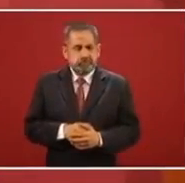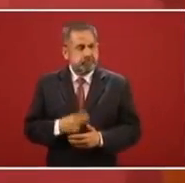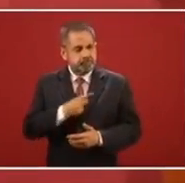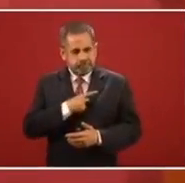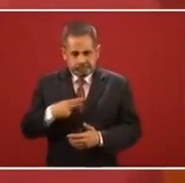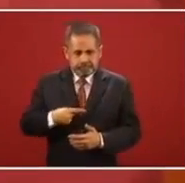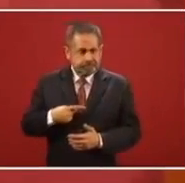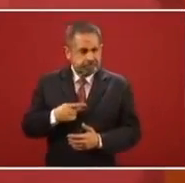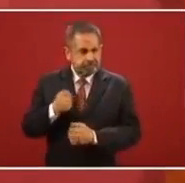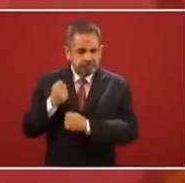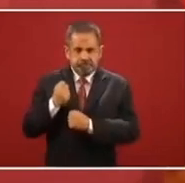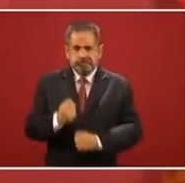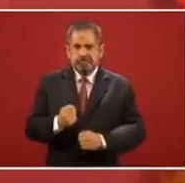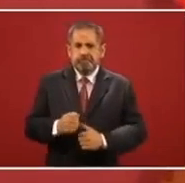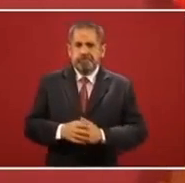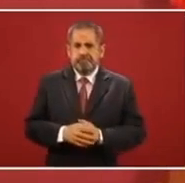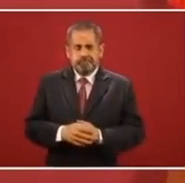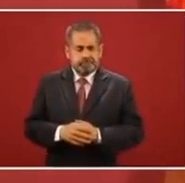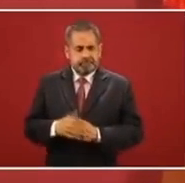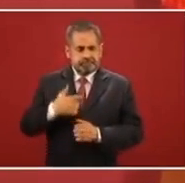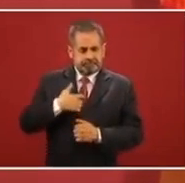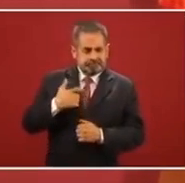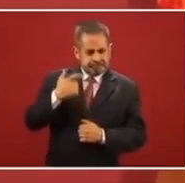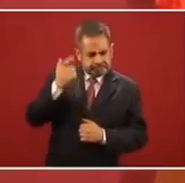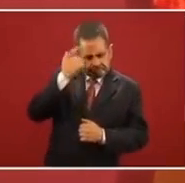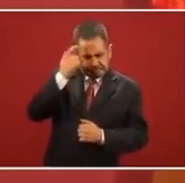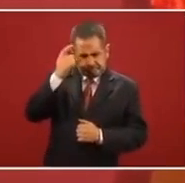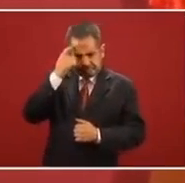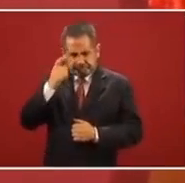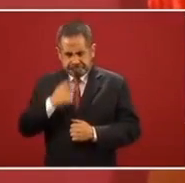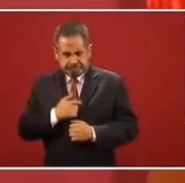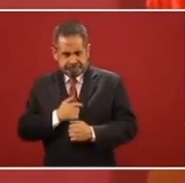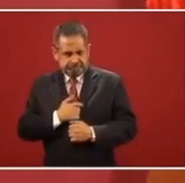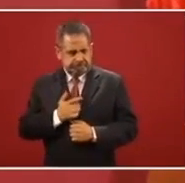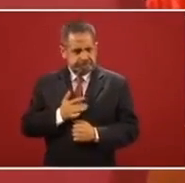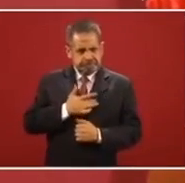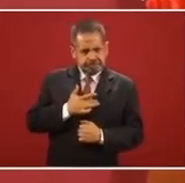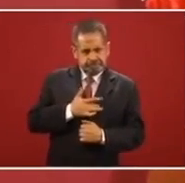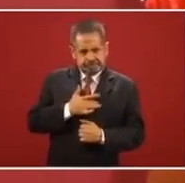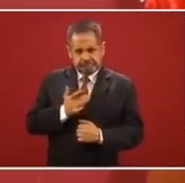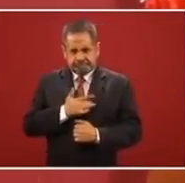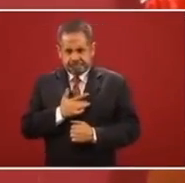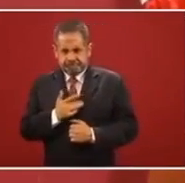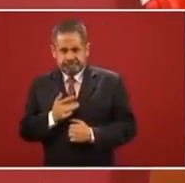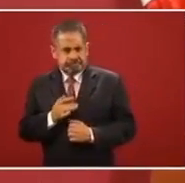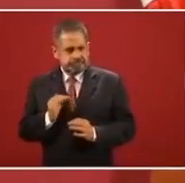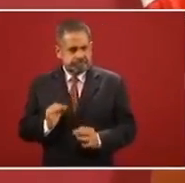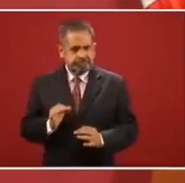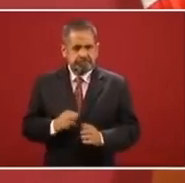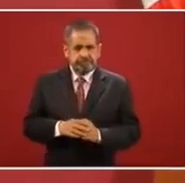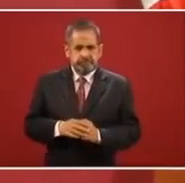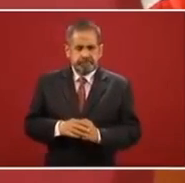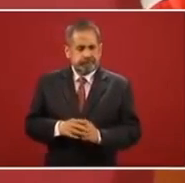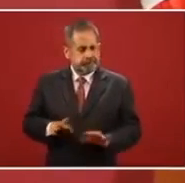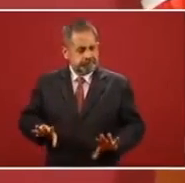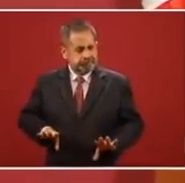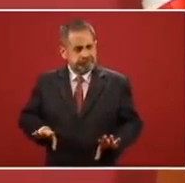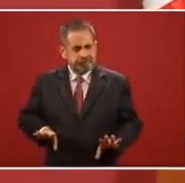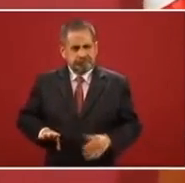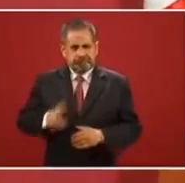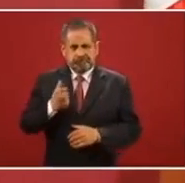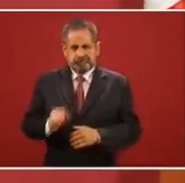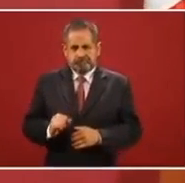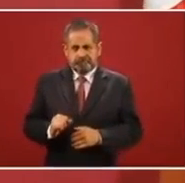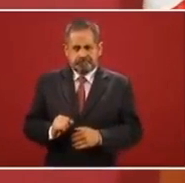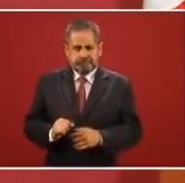tener here. cabeza, corazón, You need to have a heart and a head, a y mind carácter. and Las